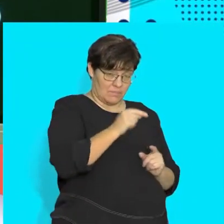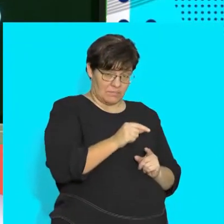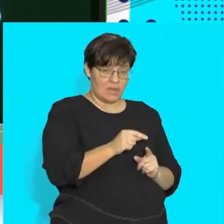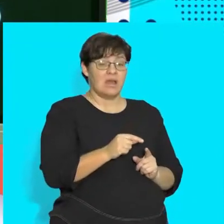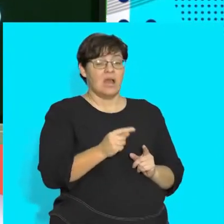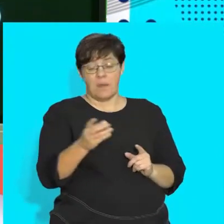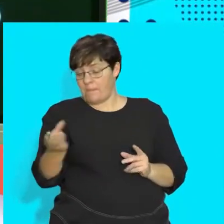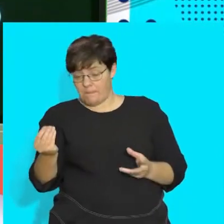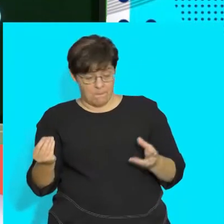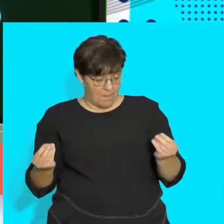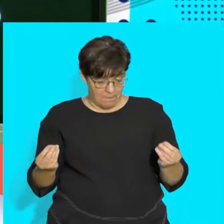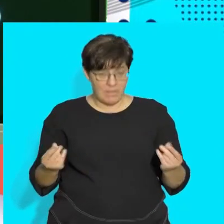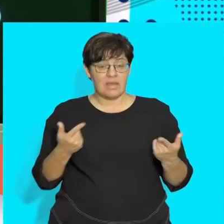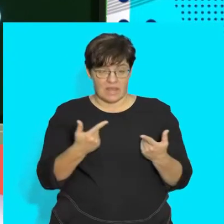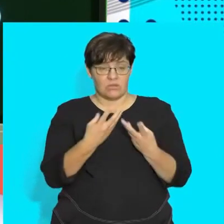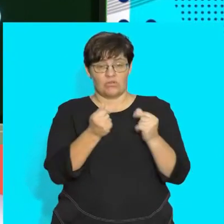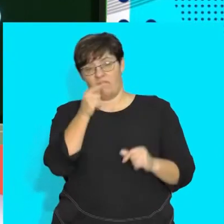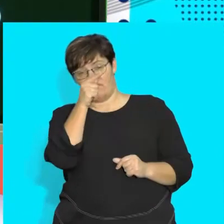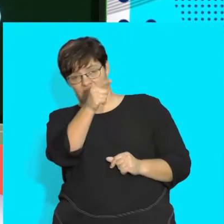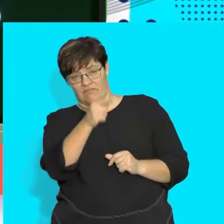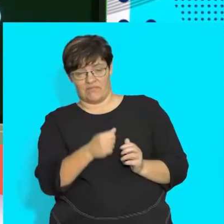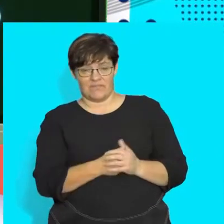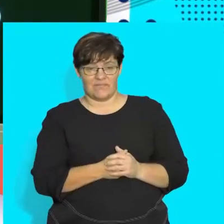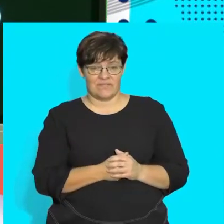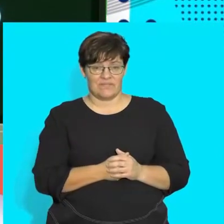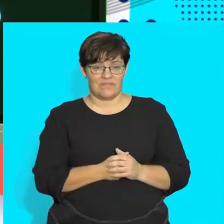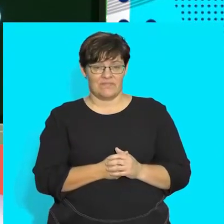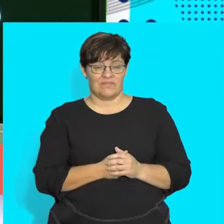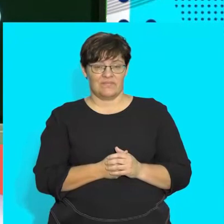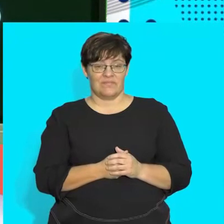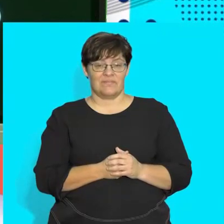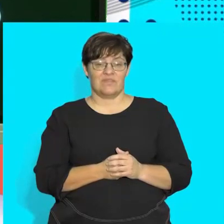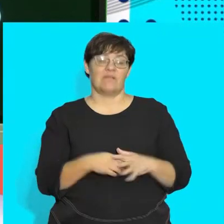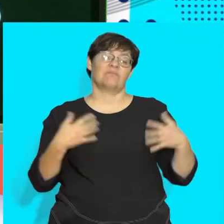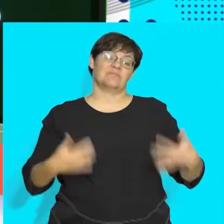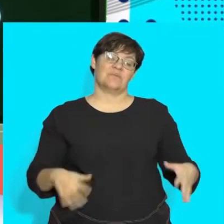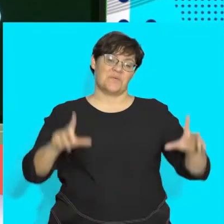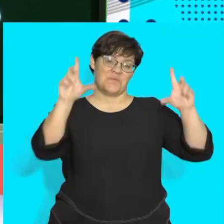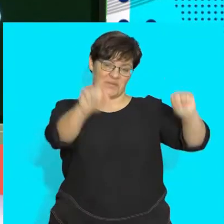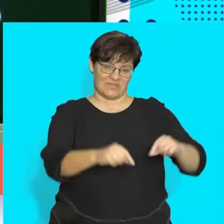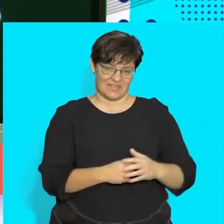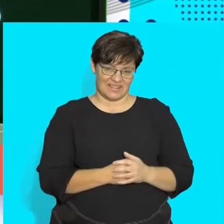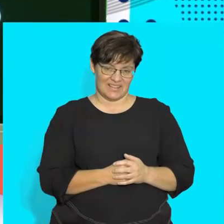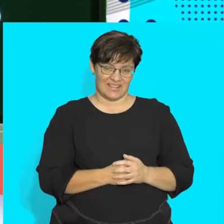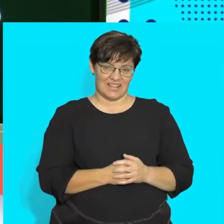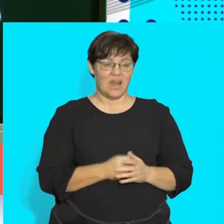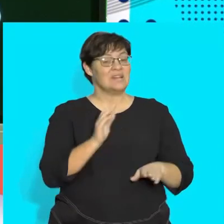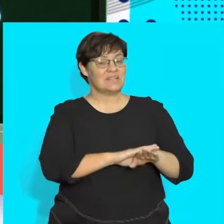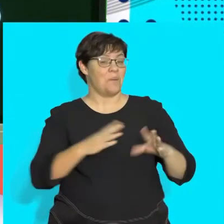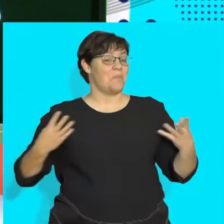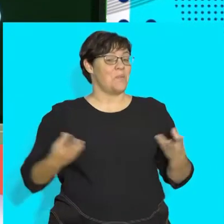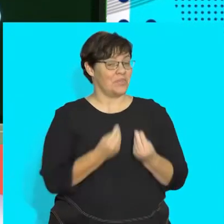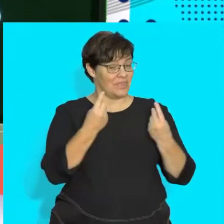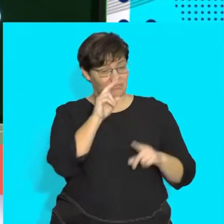use geometry to solve for the angle that they want me to solve. Excellent. It's been wonderful. Thank